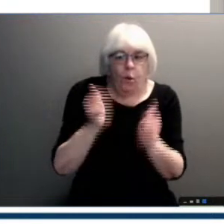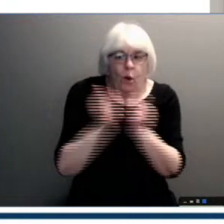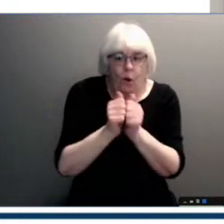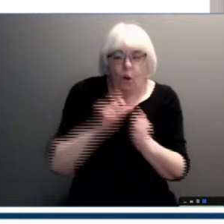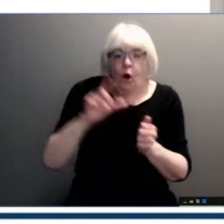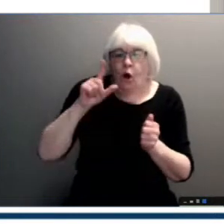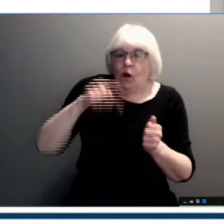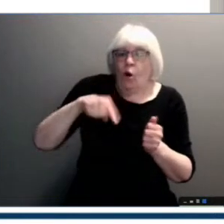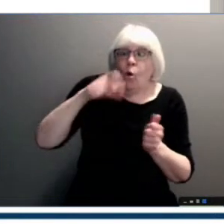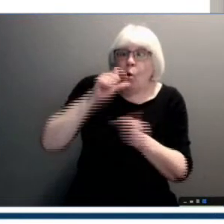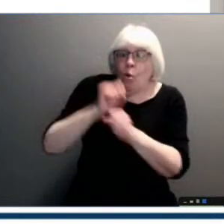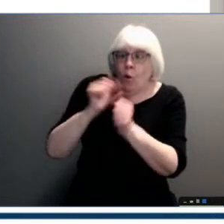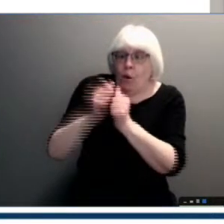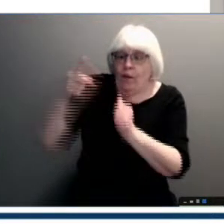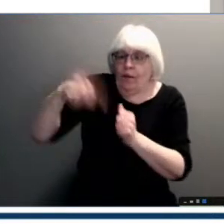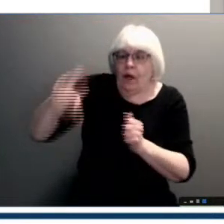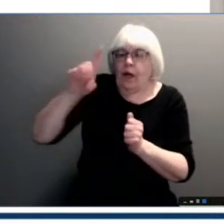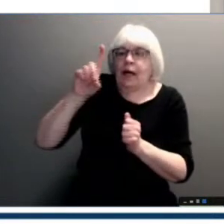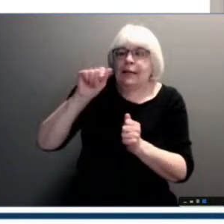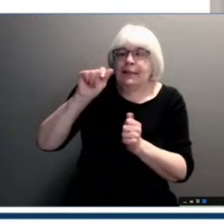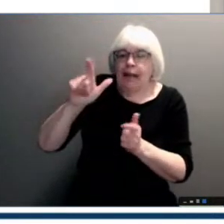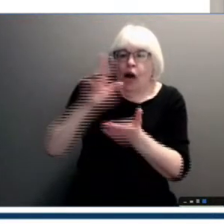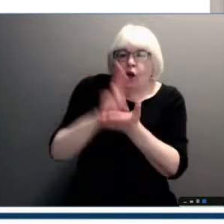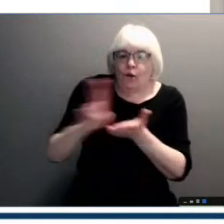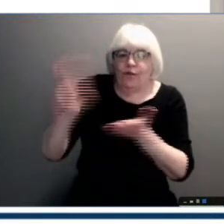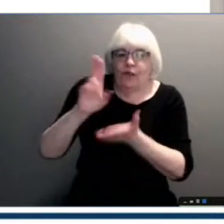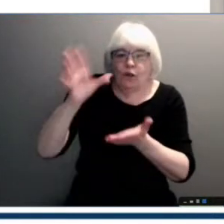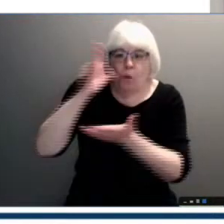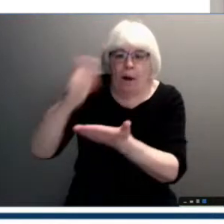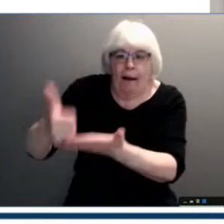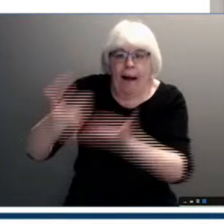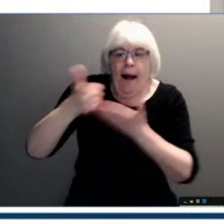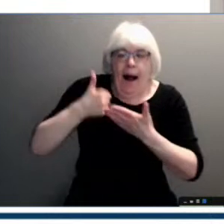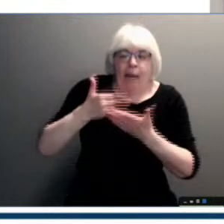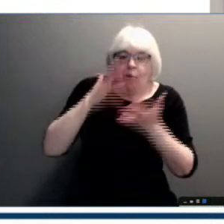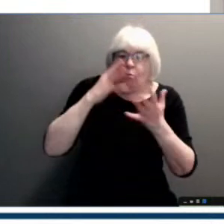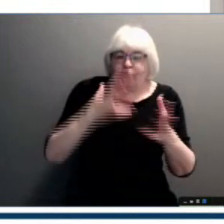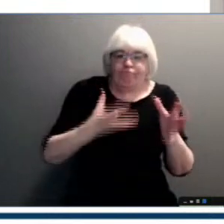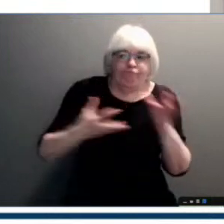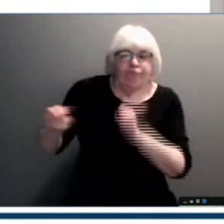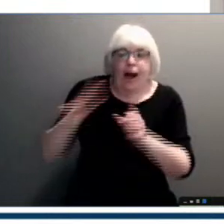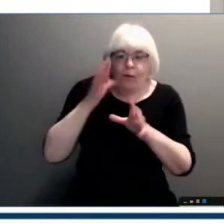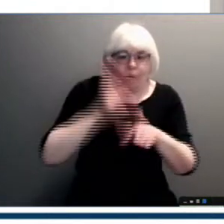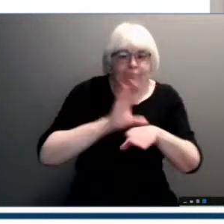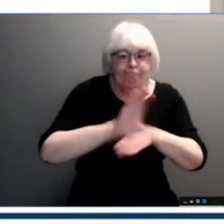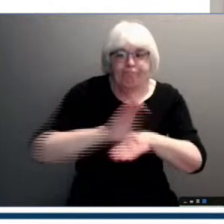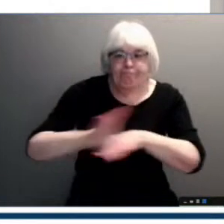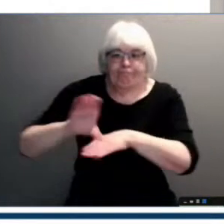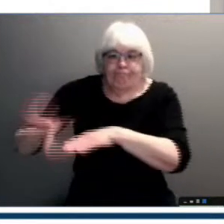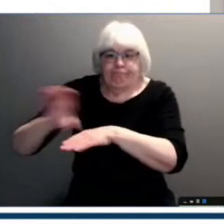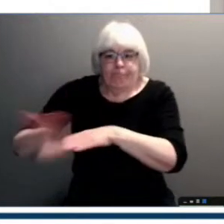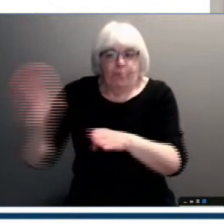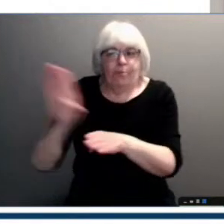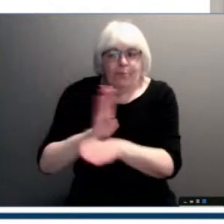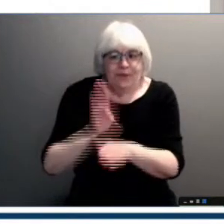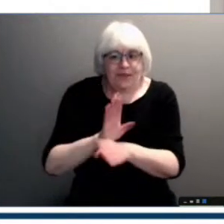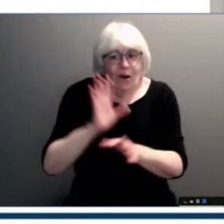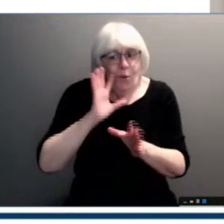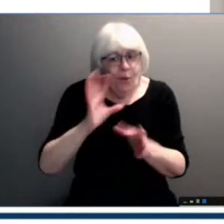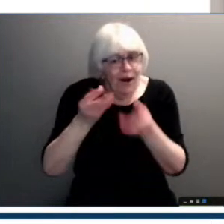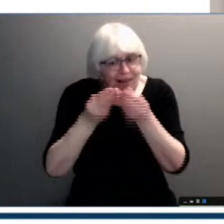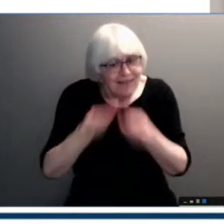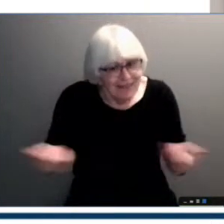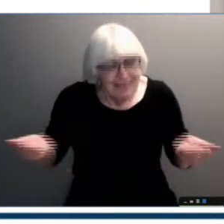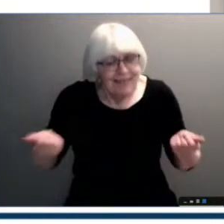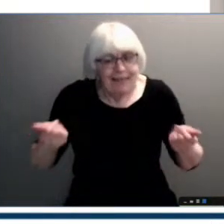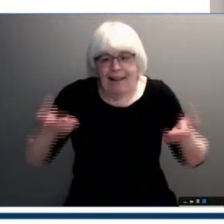over, and as we go forward, we will work with the business sector to be flexible and to understand the ongoing impacts